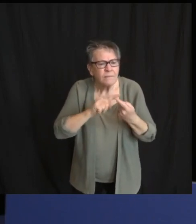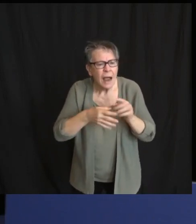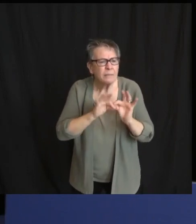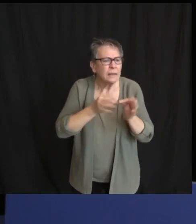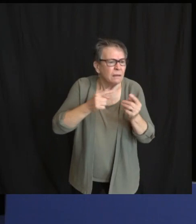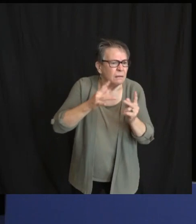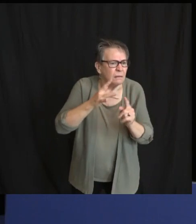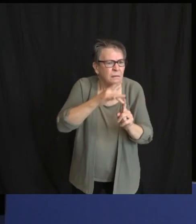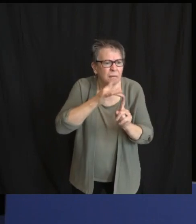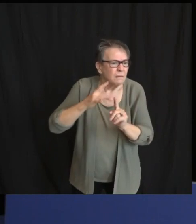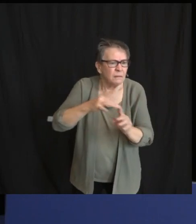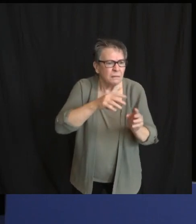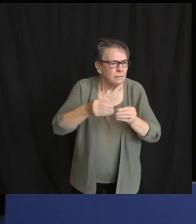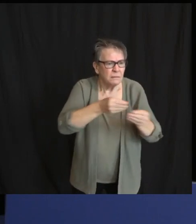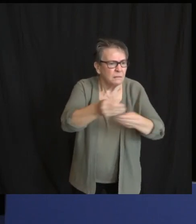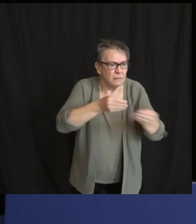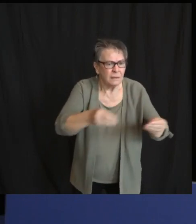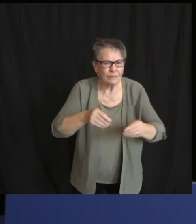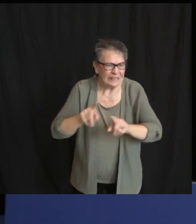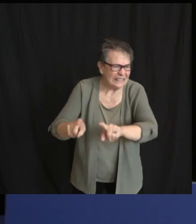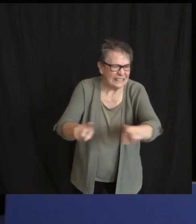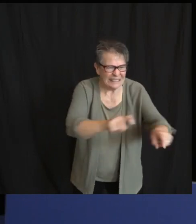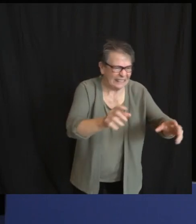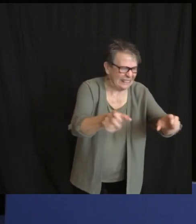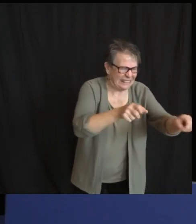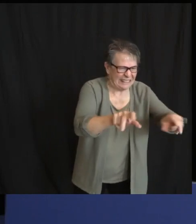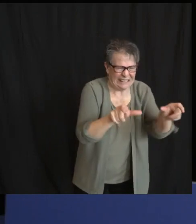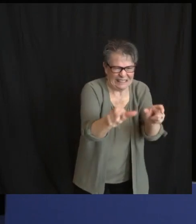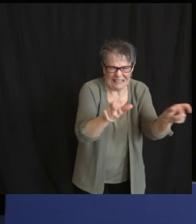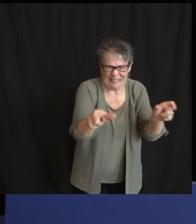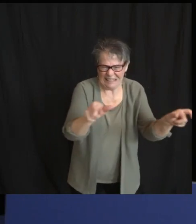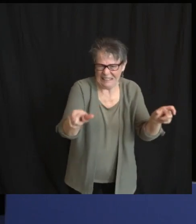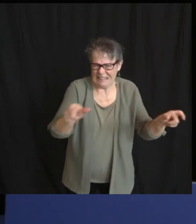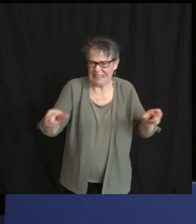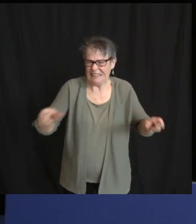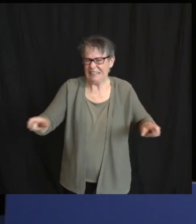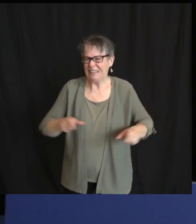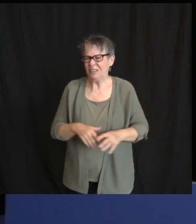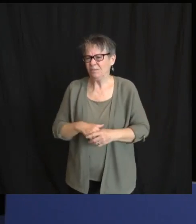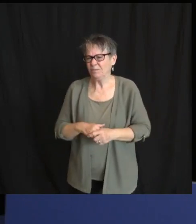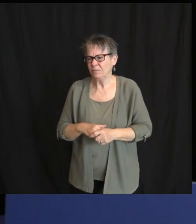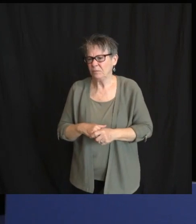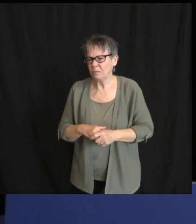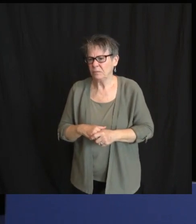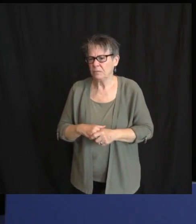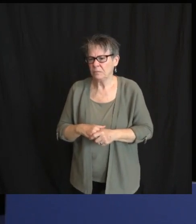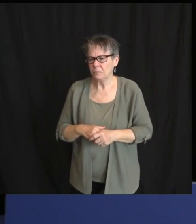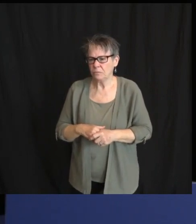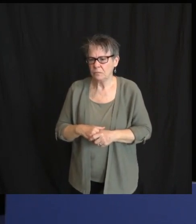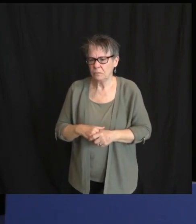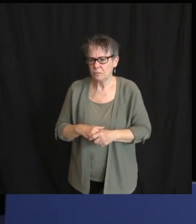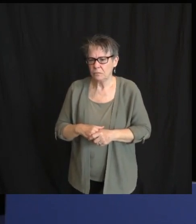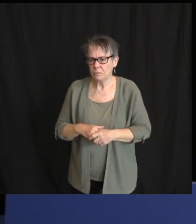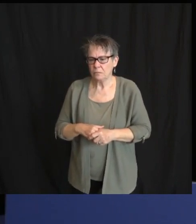serological testing detects whether or not a person might have been exposed to the SARS-CoV-2